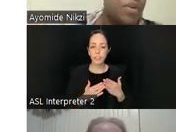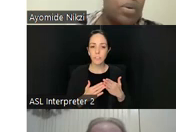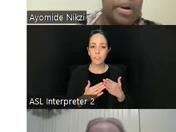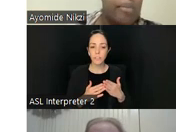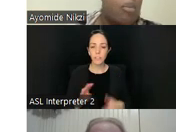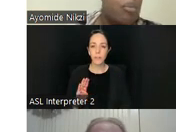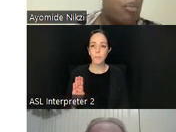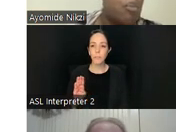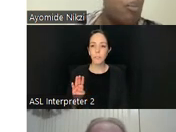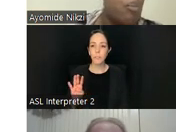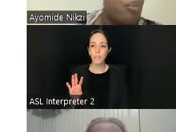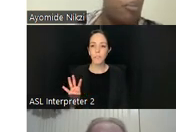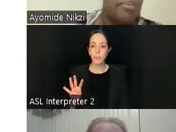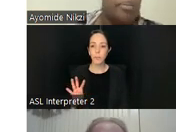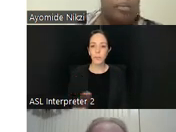B4.